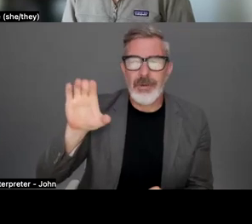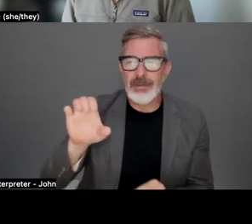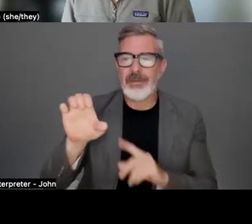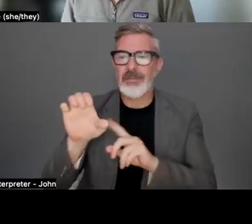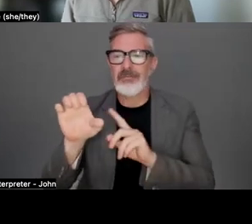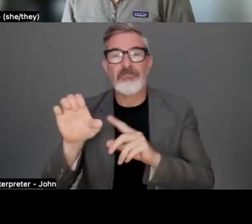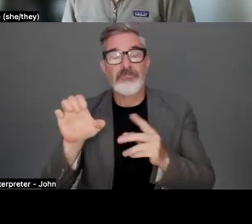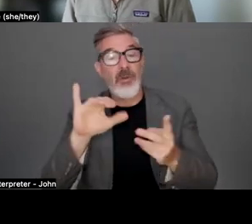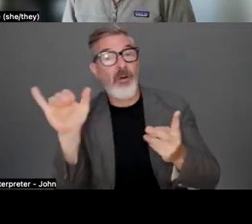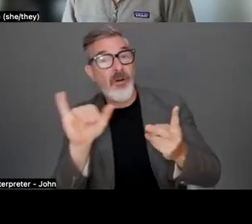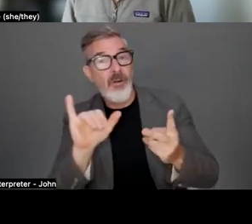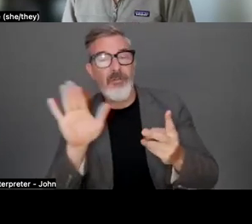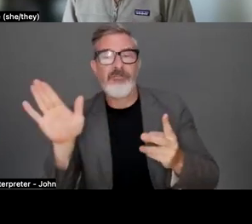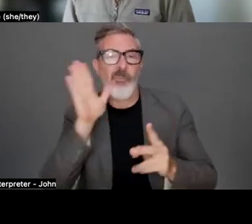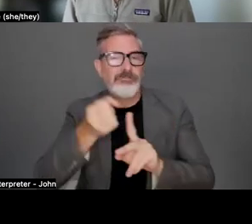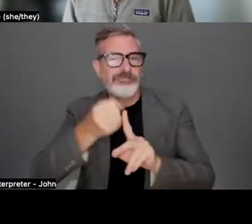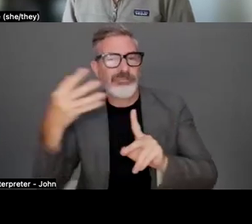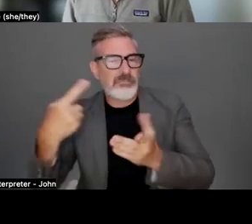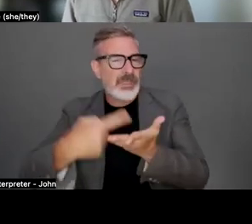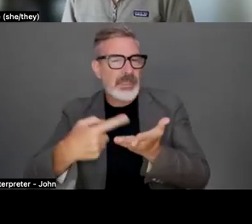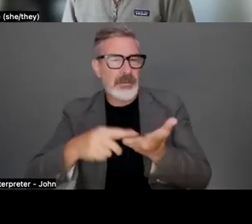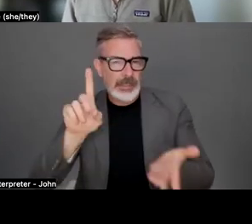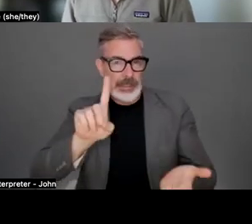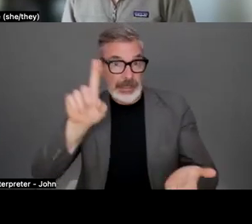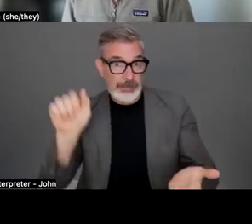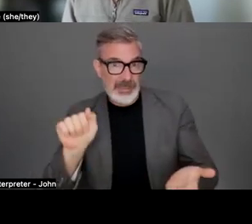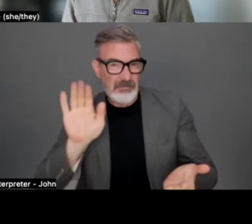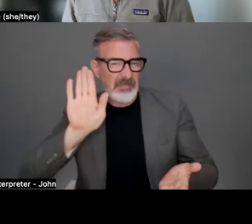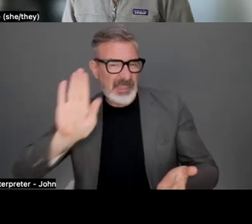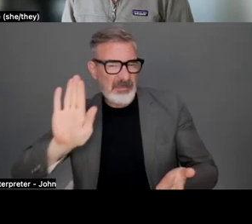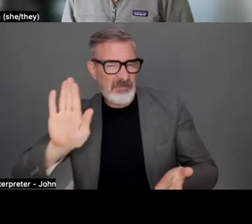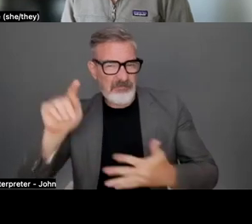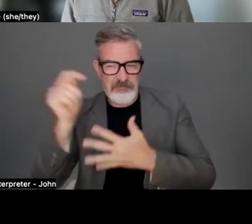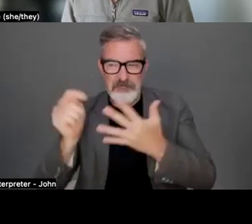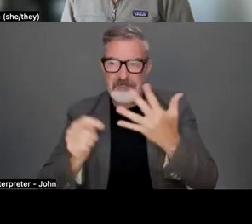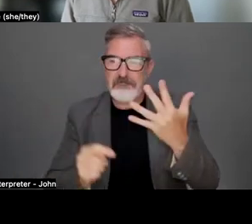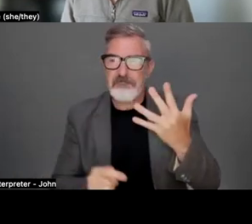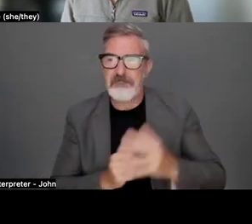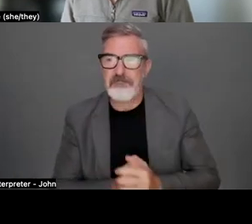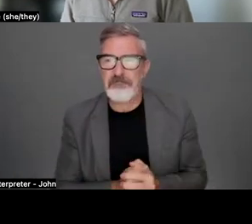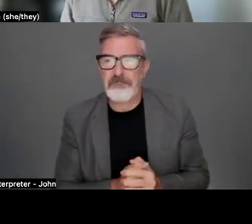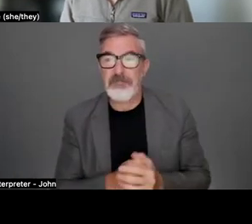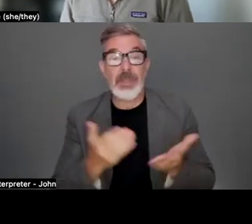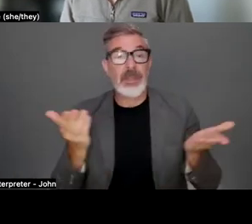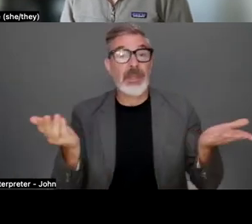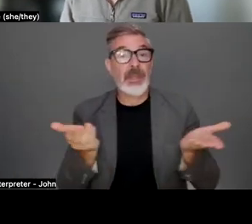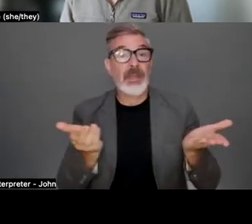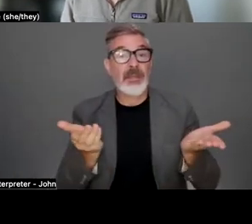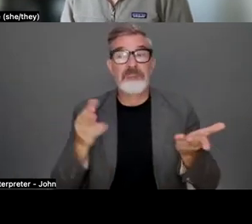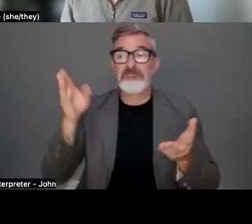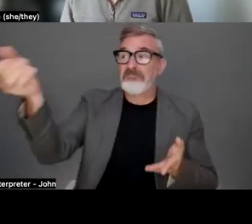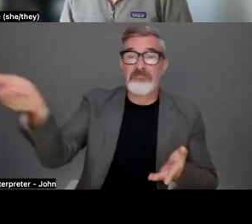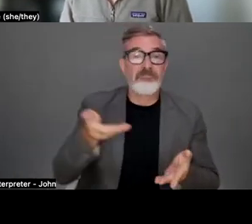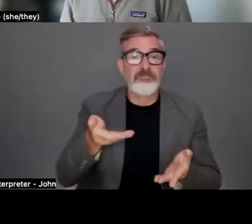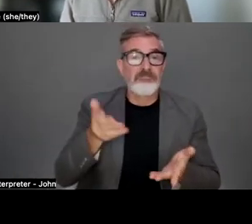Smith from the Canadian Apprenticeship Forum,